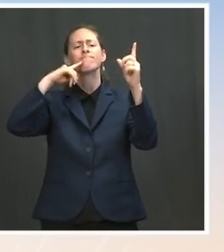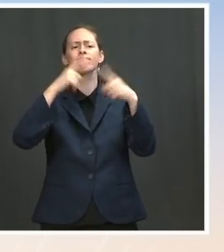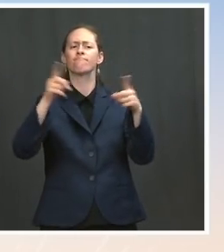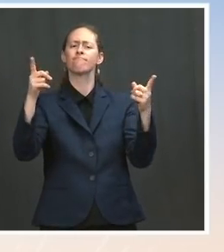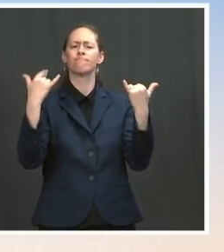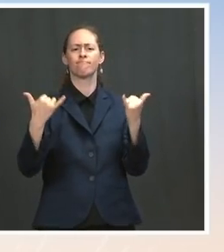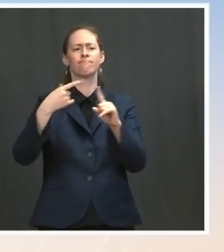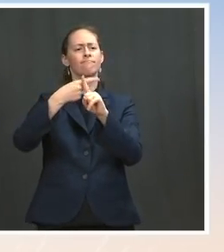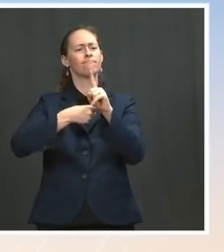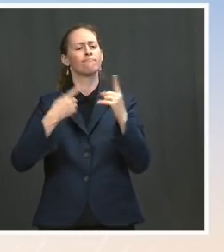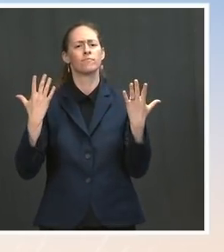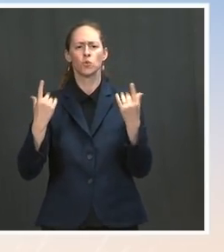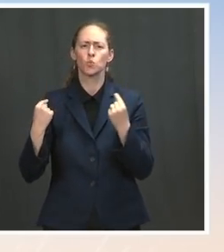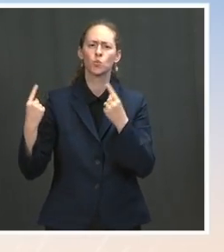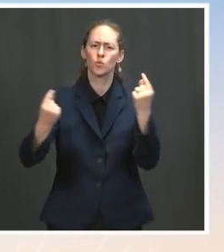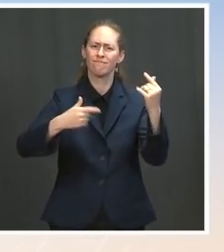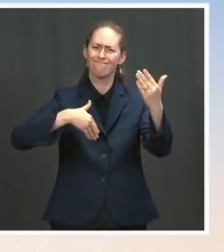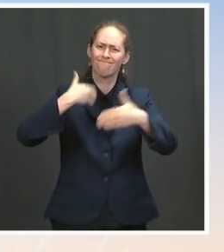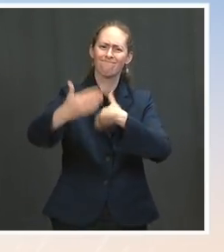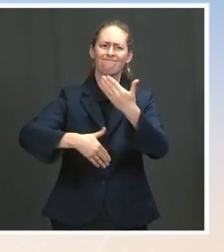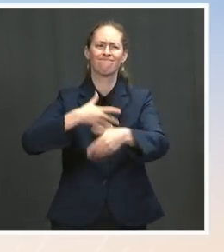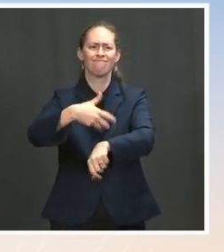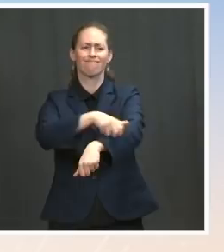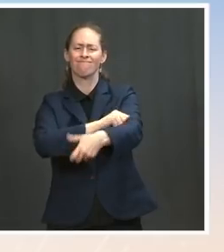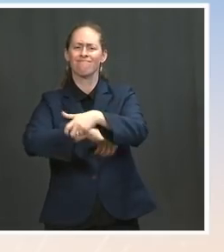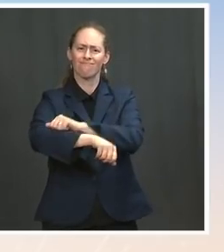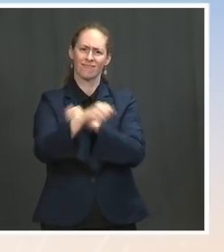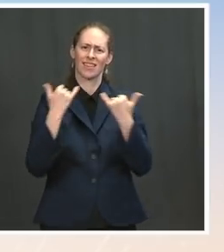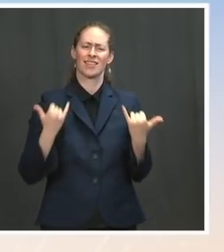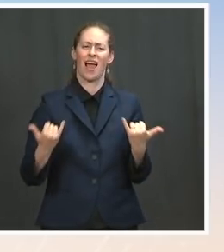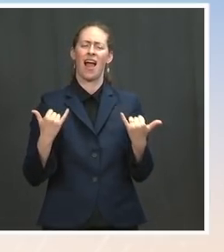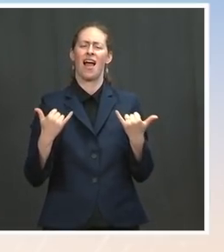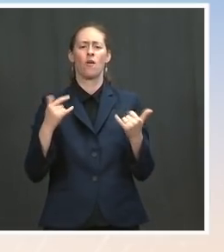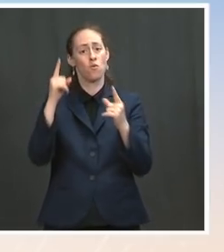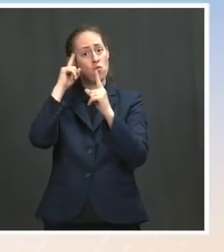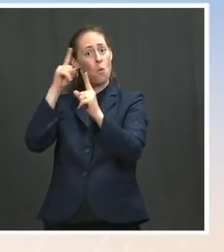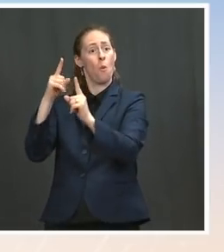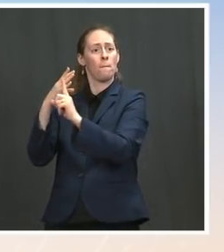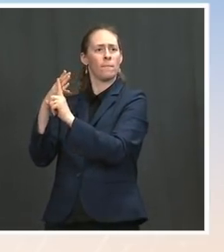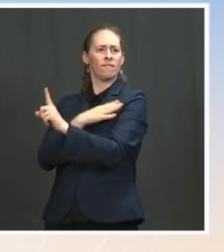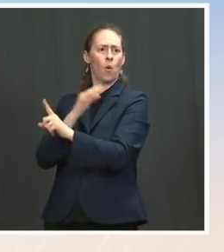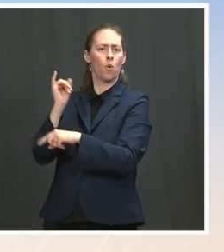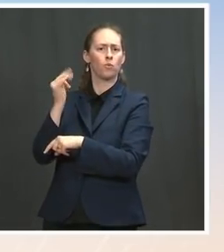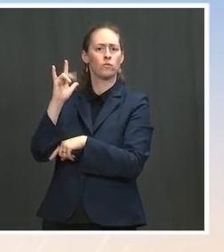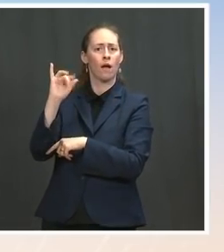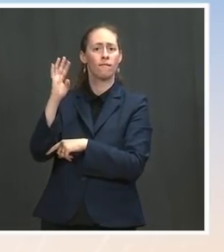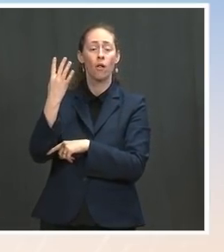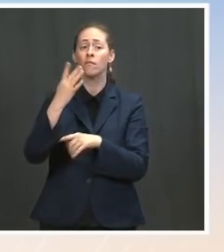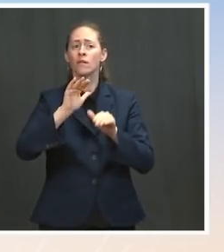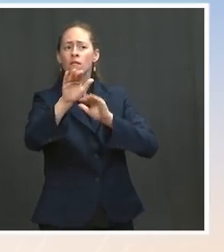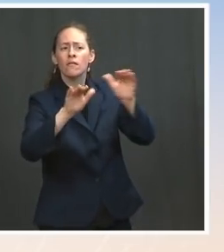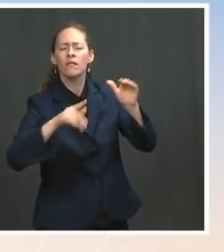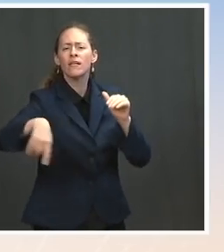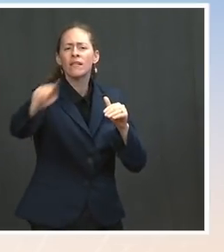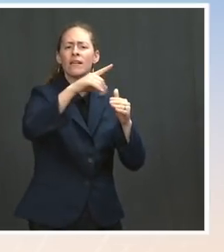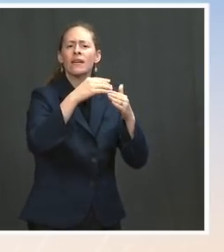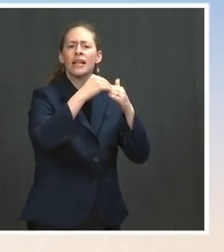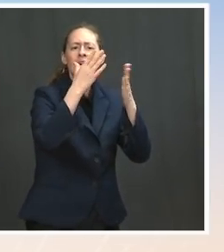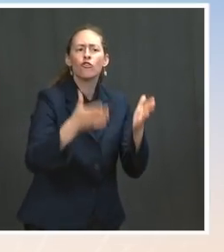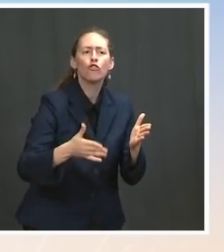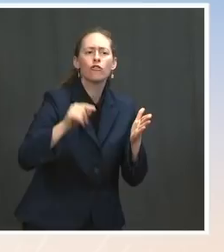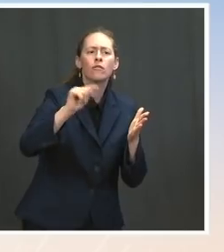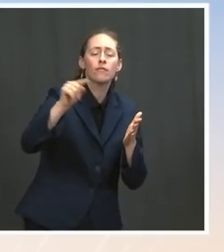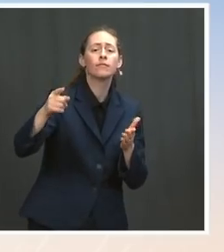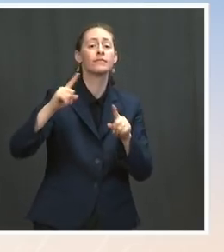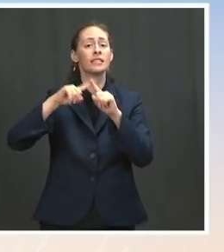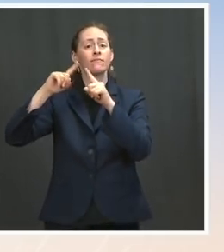people vaccinated by July 4th. Community leaders, faith partners, businesses, celebrities, athletes, colleges, and